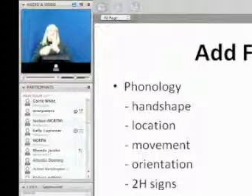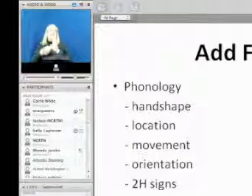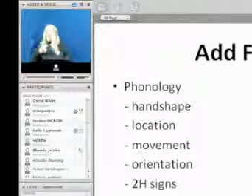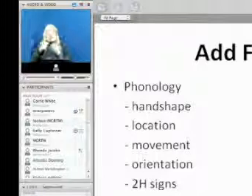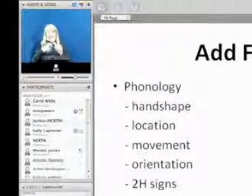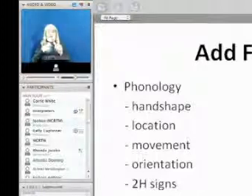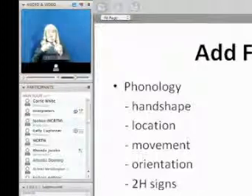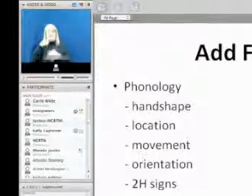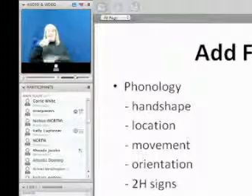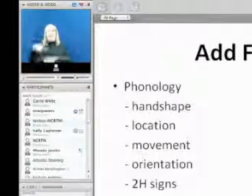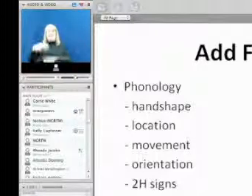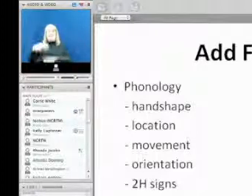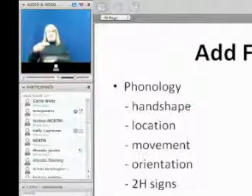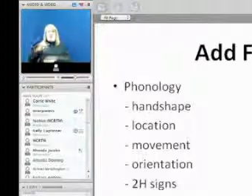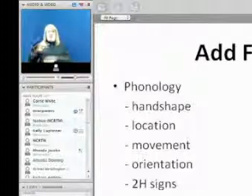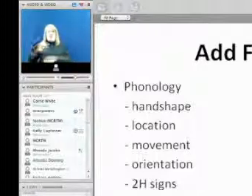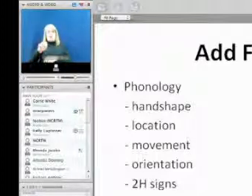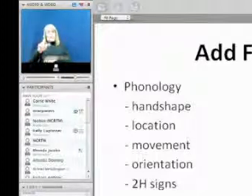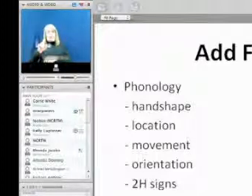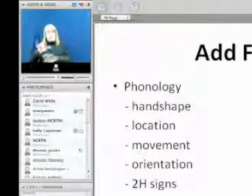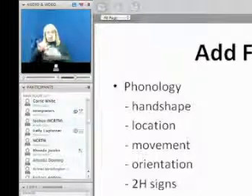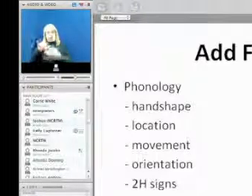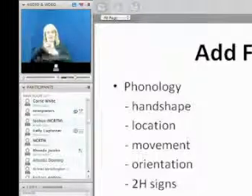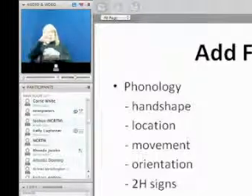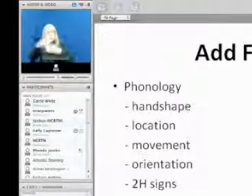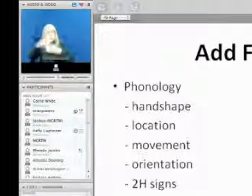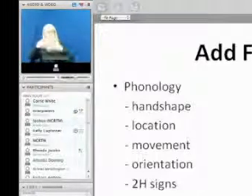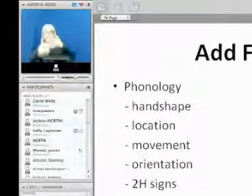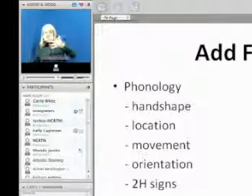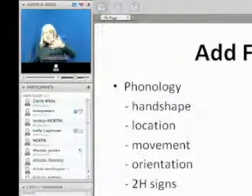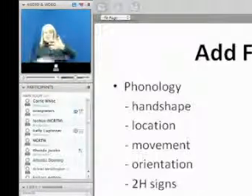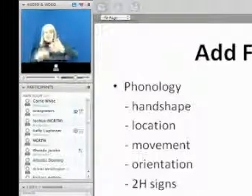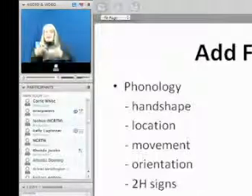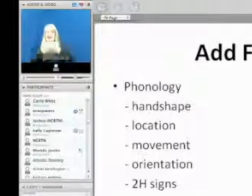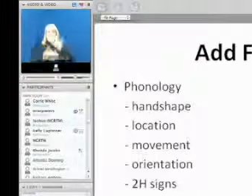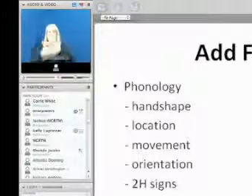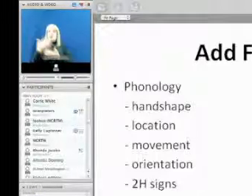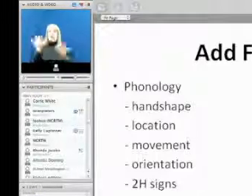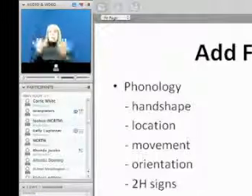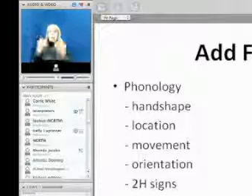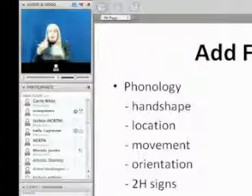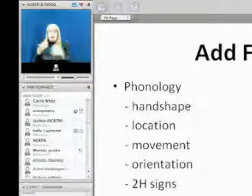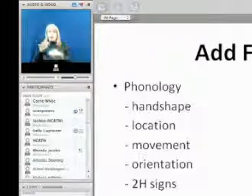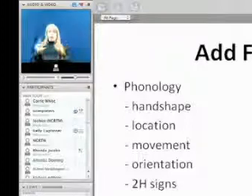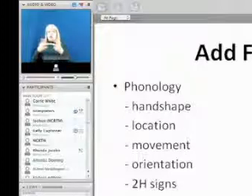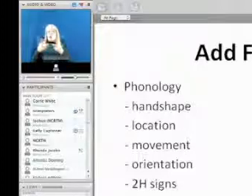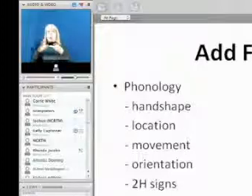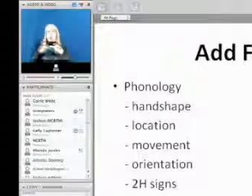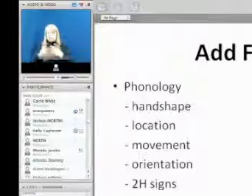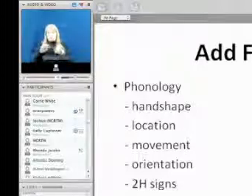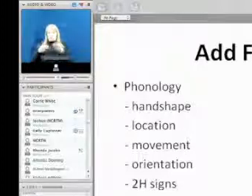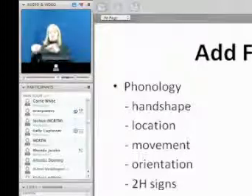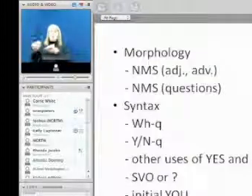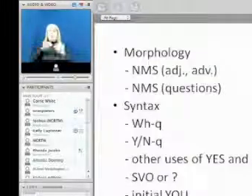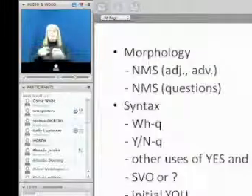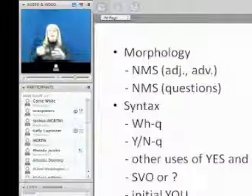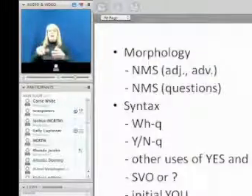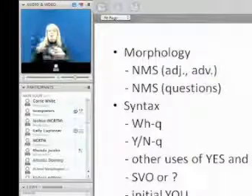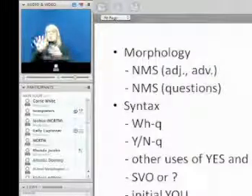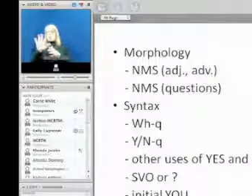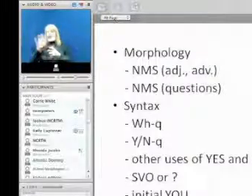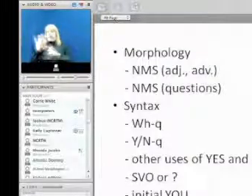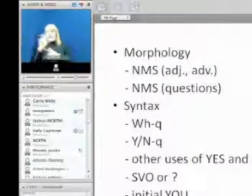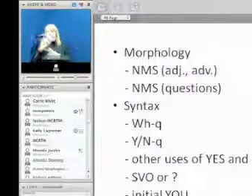here, phonology, includes hand shape, location, movement, orientation, and two-handed signs.